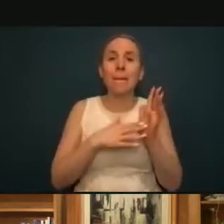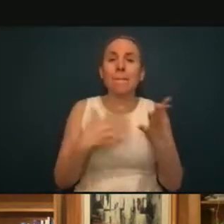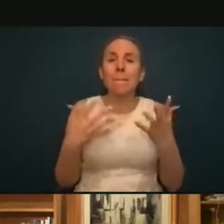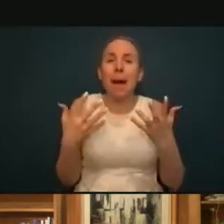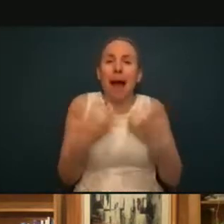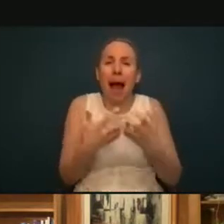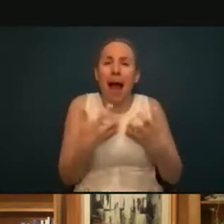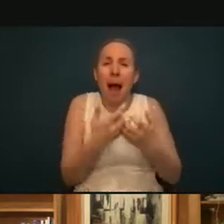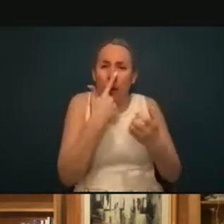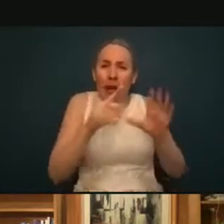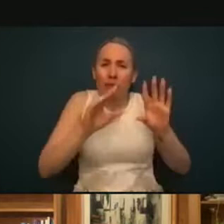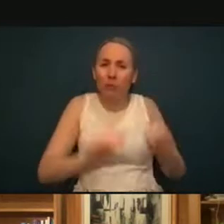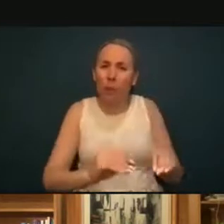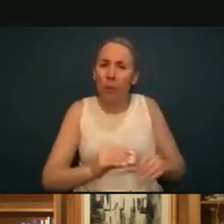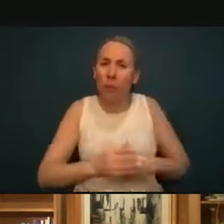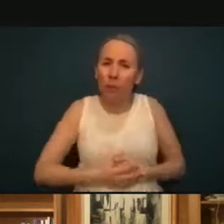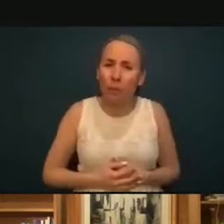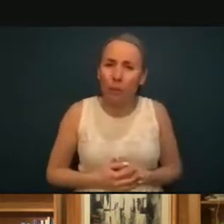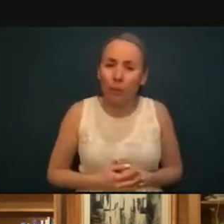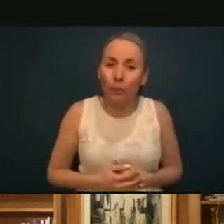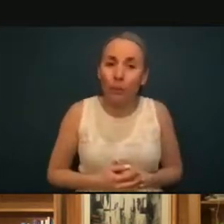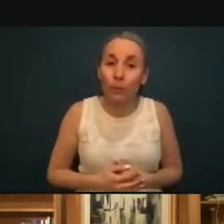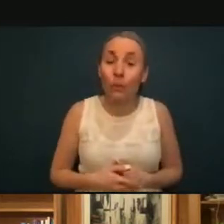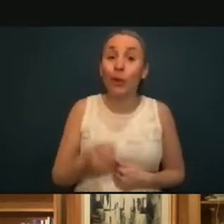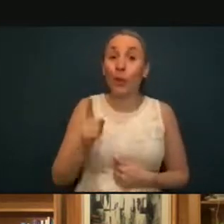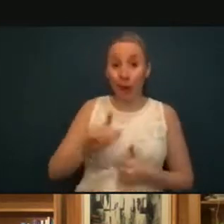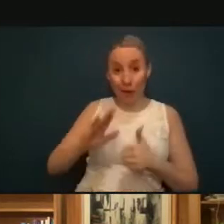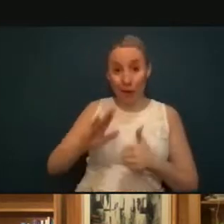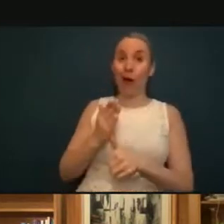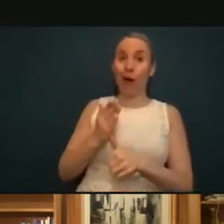overcome ableism? We need to recognize what it is.